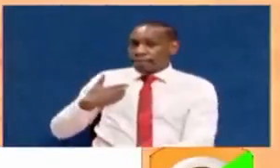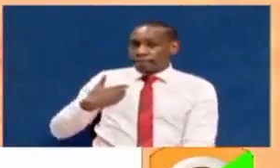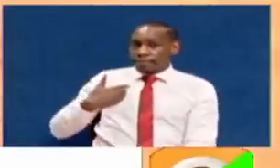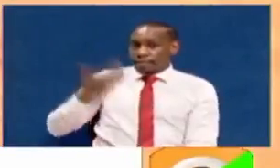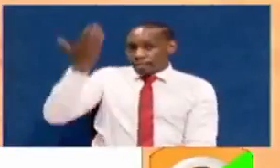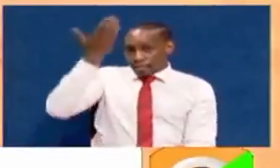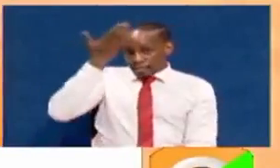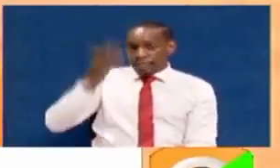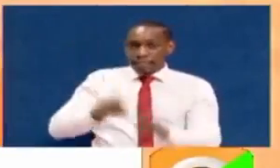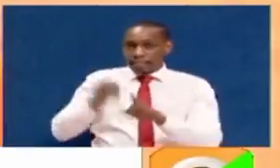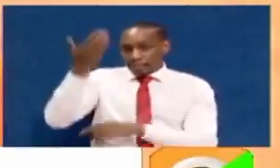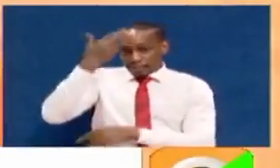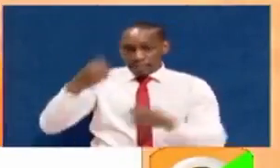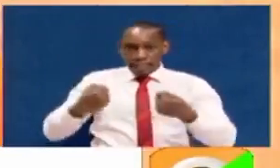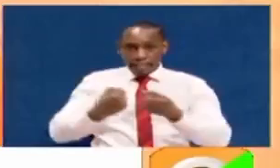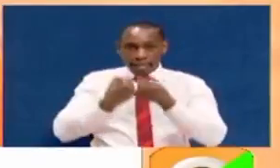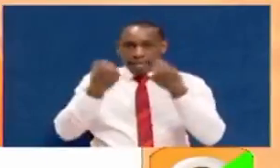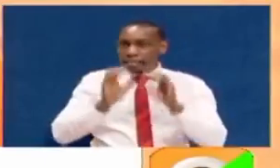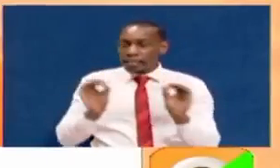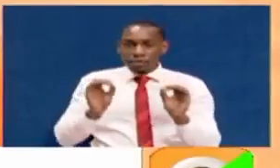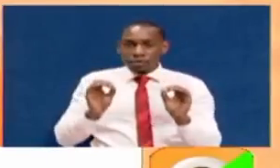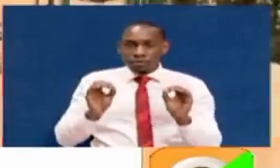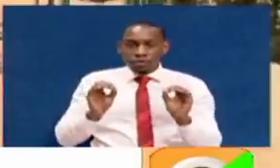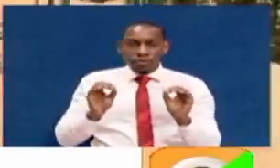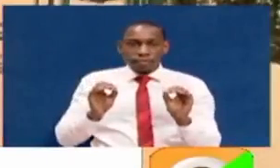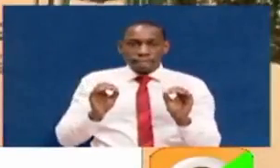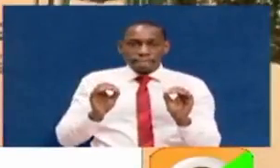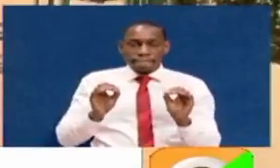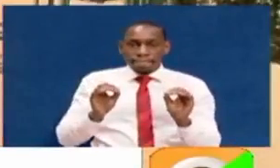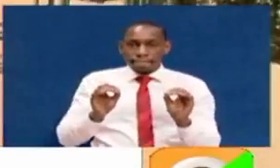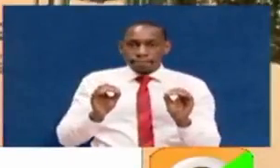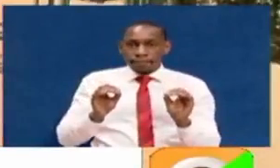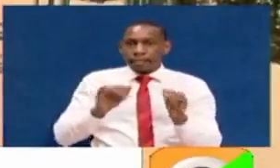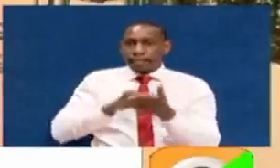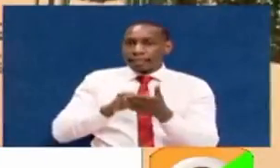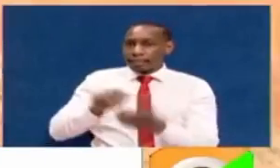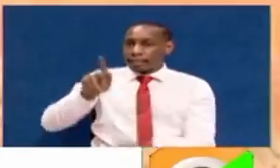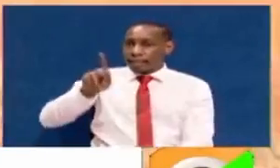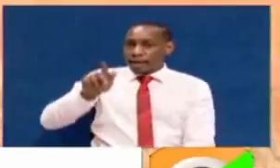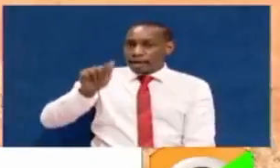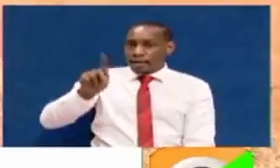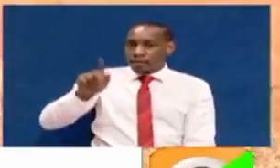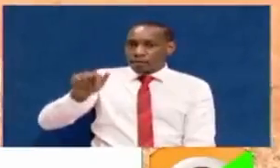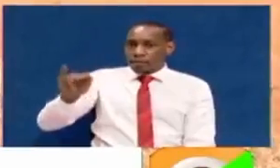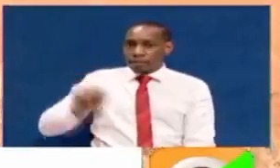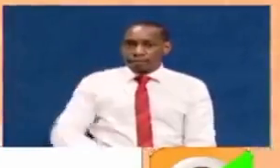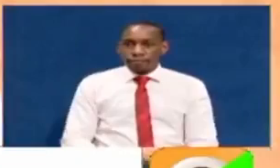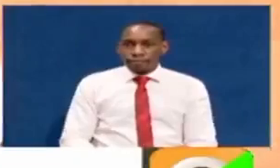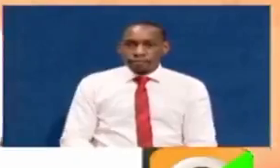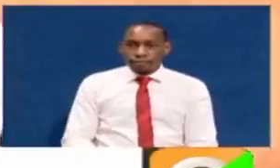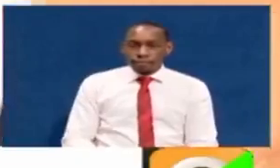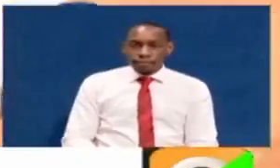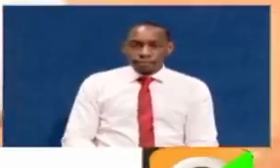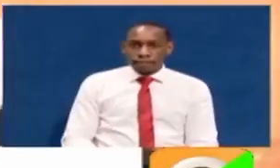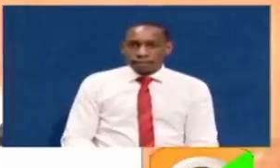alama. Na hii alama si ati ni accident ama ni nyama kuumia kwa gari. Hii ni Kakuzi. At